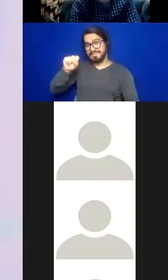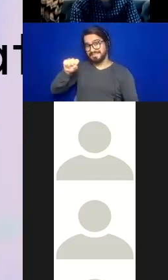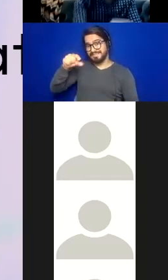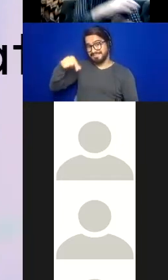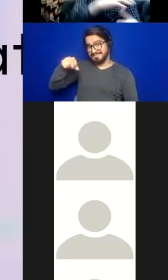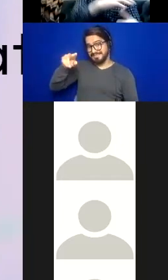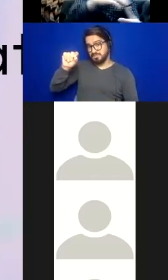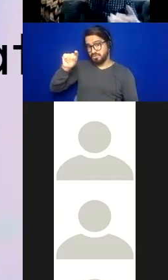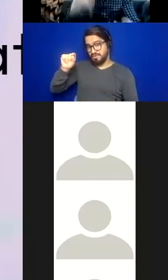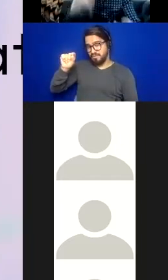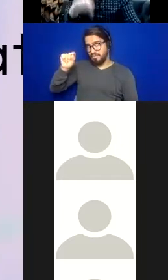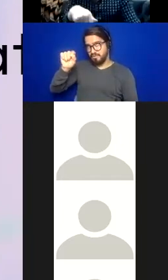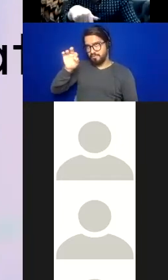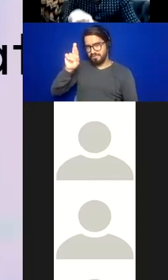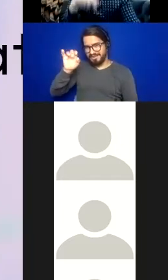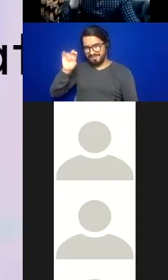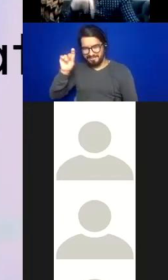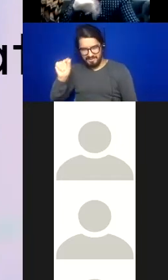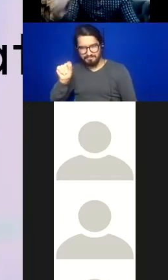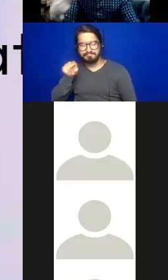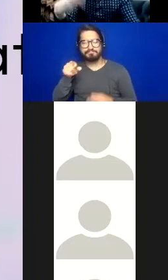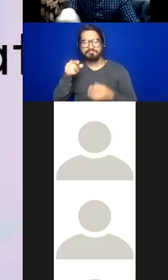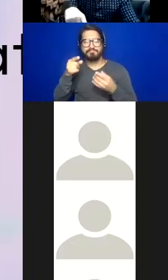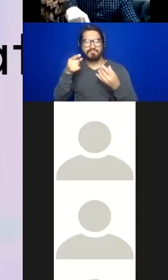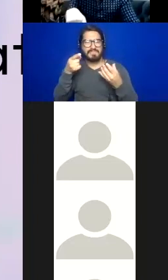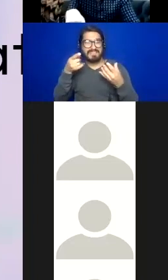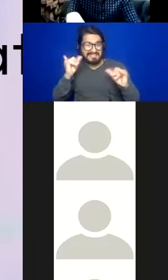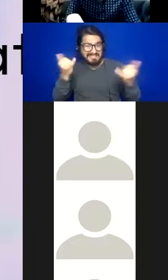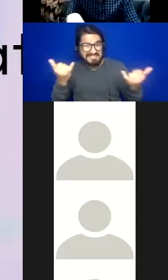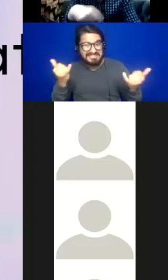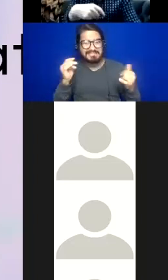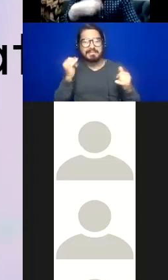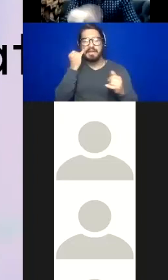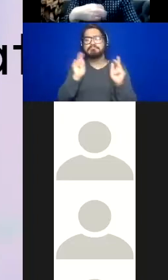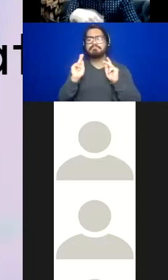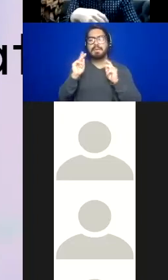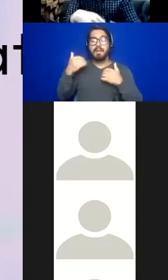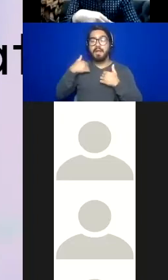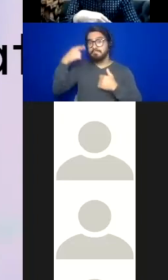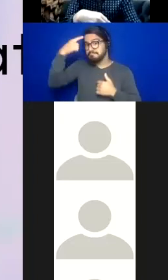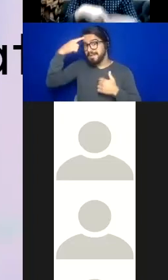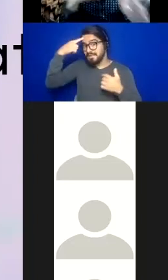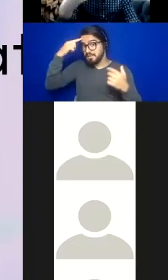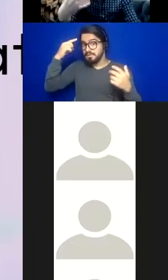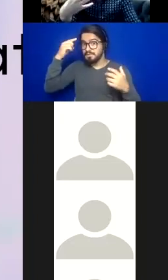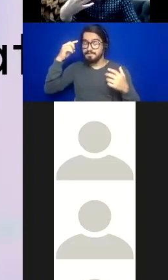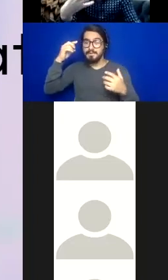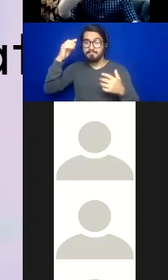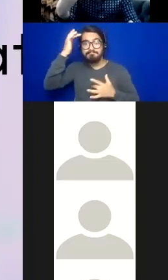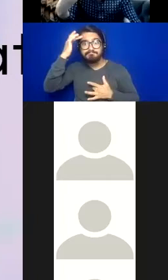So when, even today, when folks have a mental illness that may have